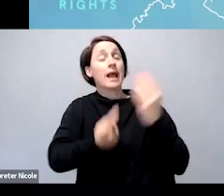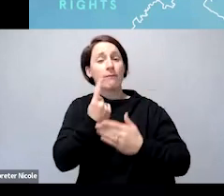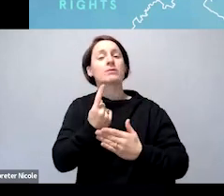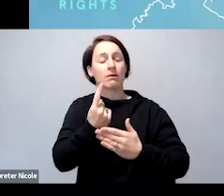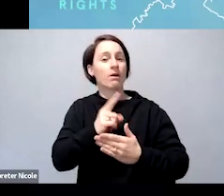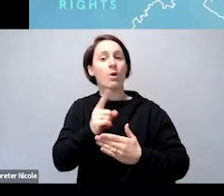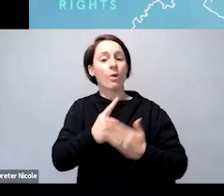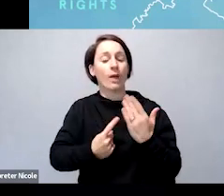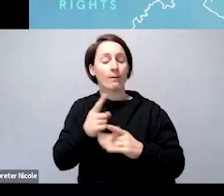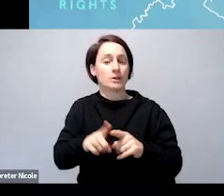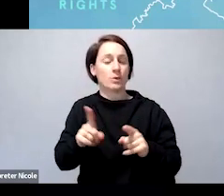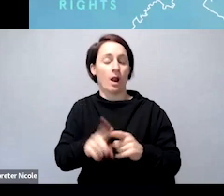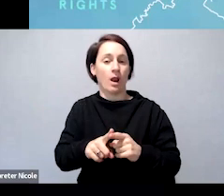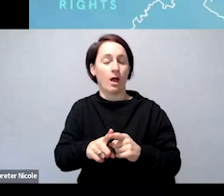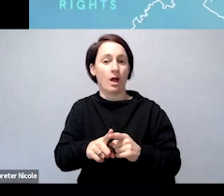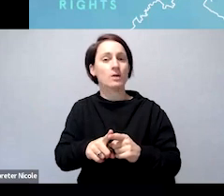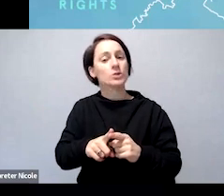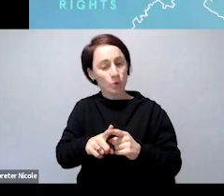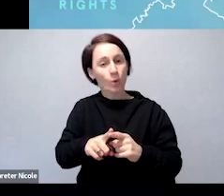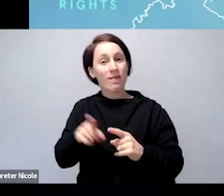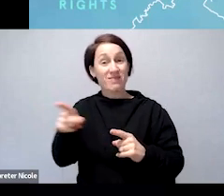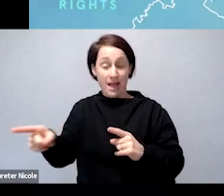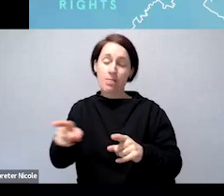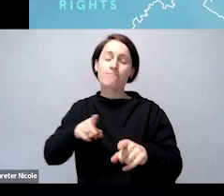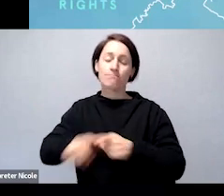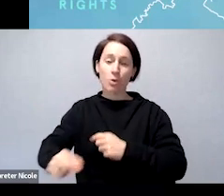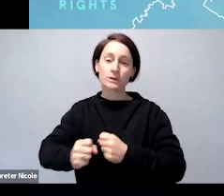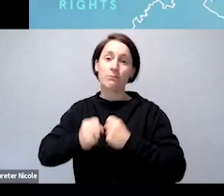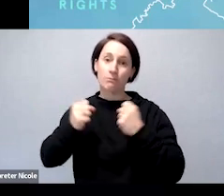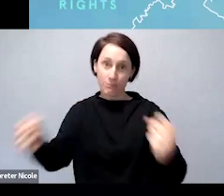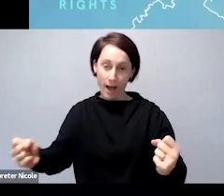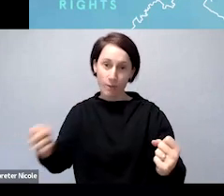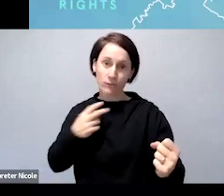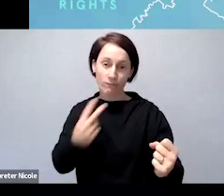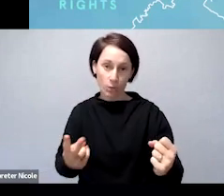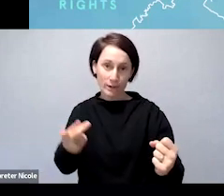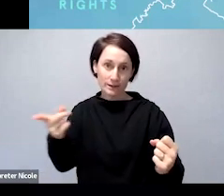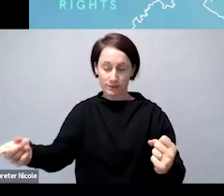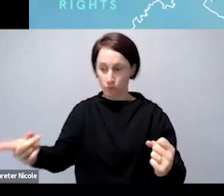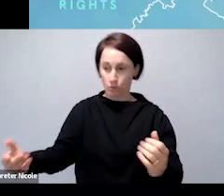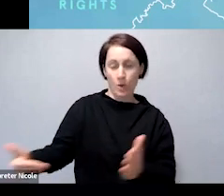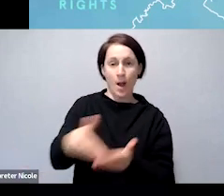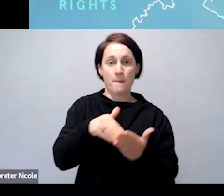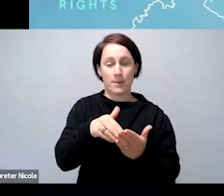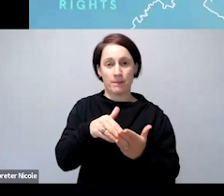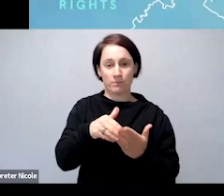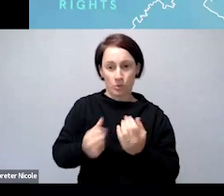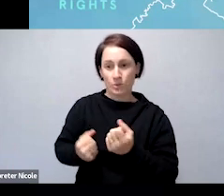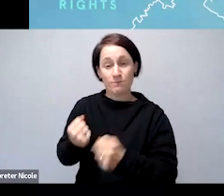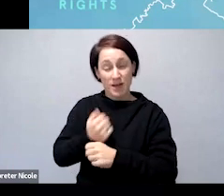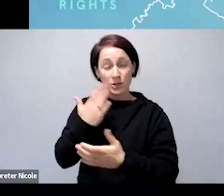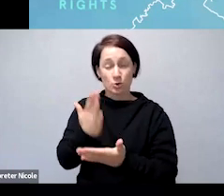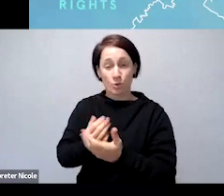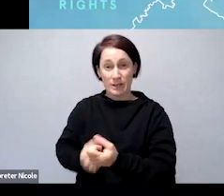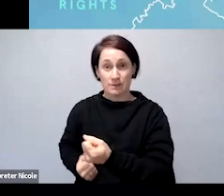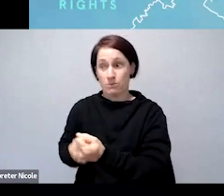It means that their voice is the most powerful in helping us to understand what can we do about that to support safety and